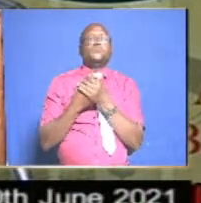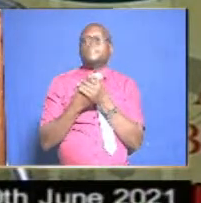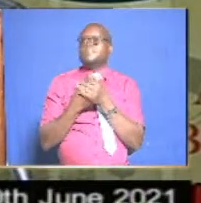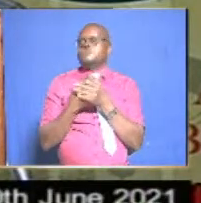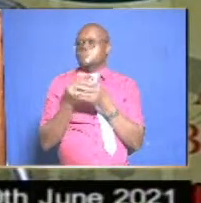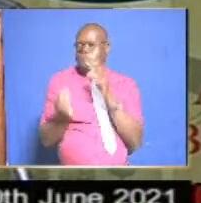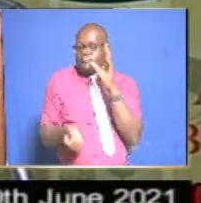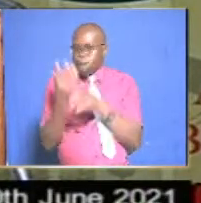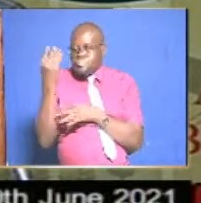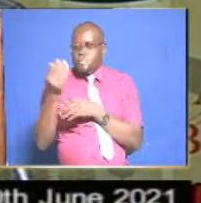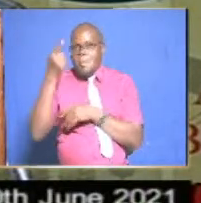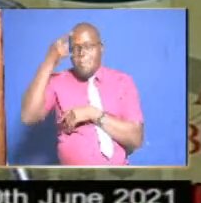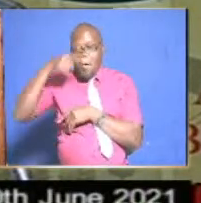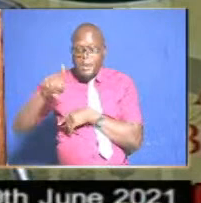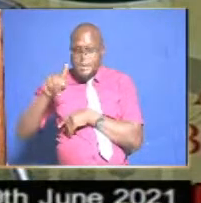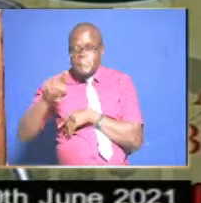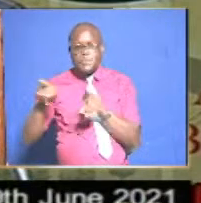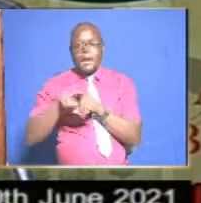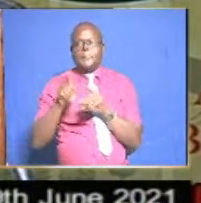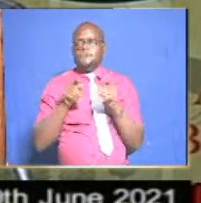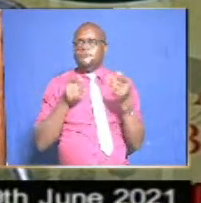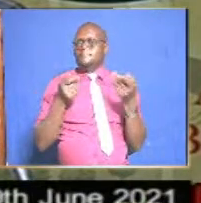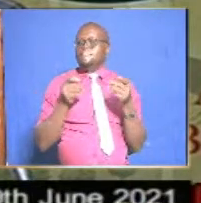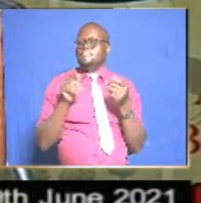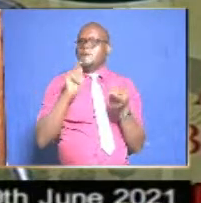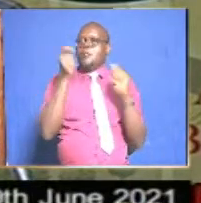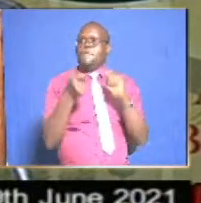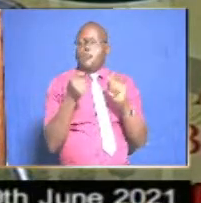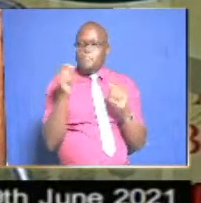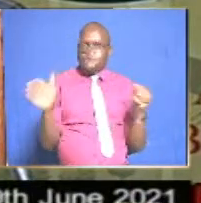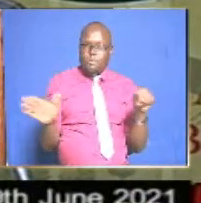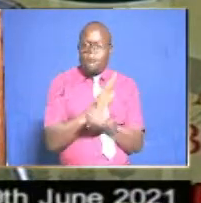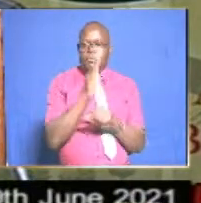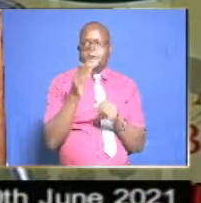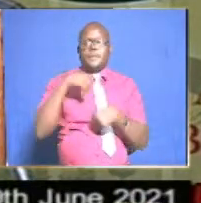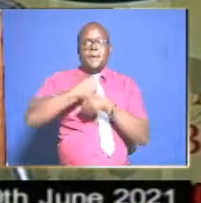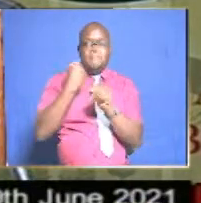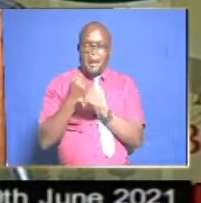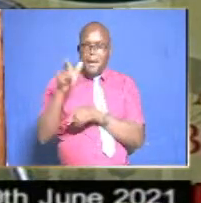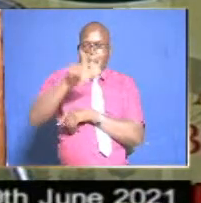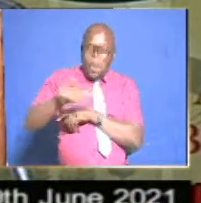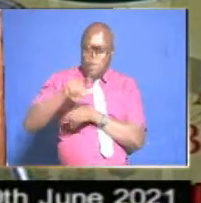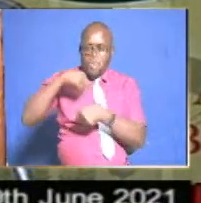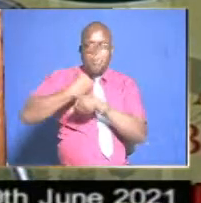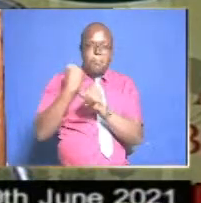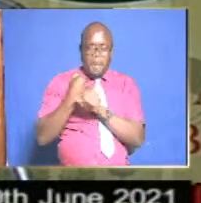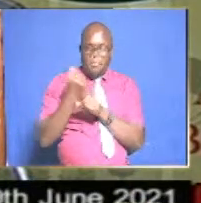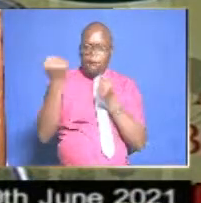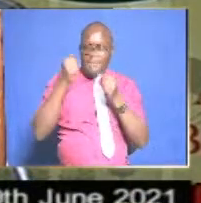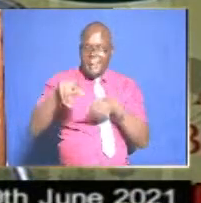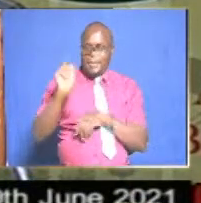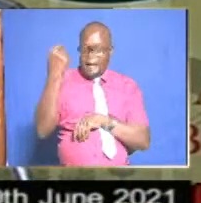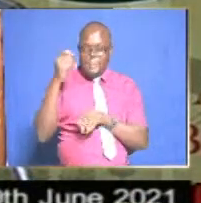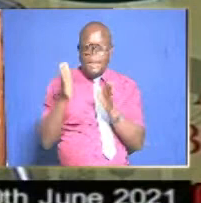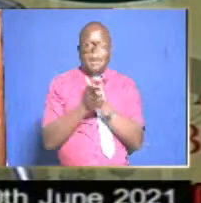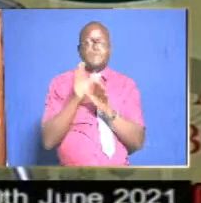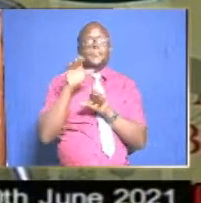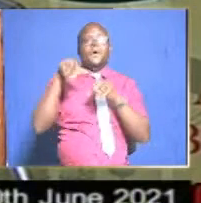instituting comprehensive policy and administrative reforms to fully entrench local assembly of motor vehicles and